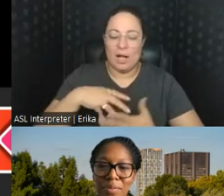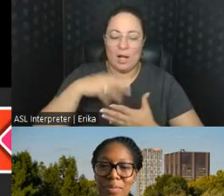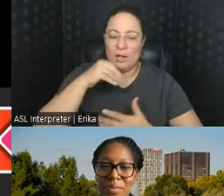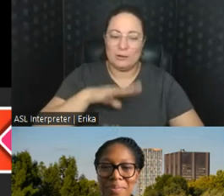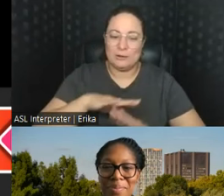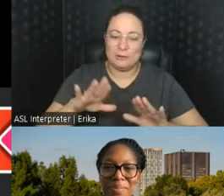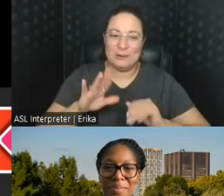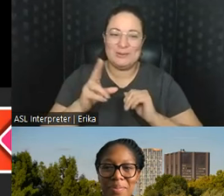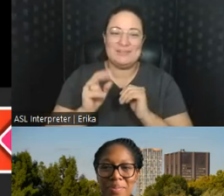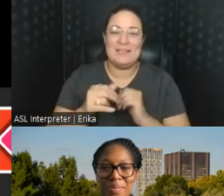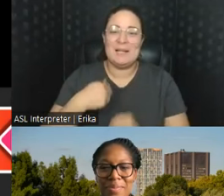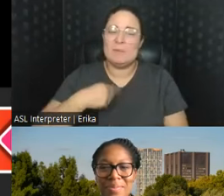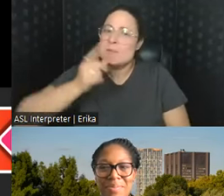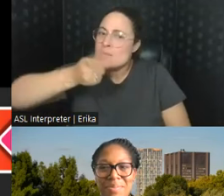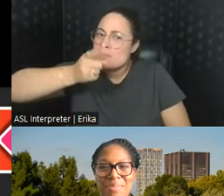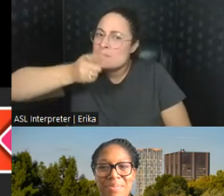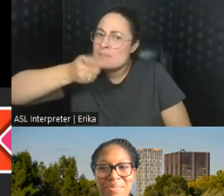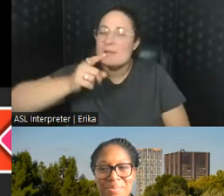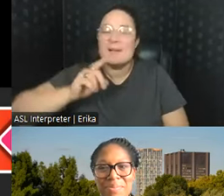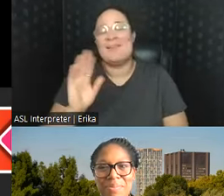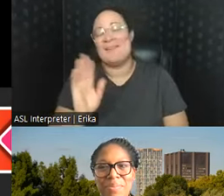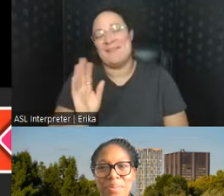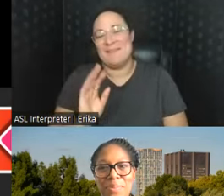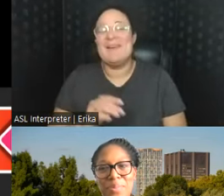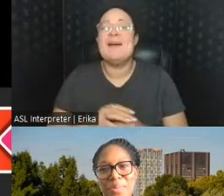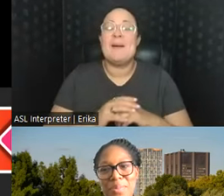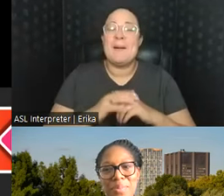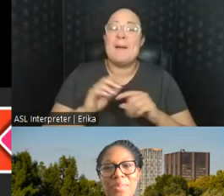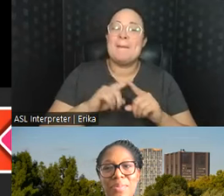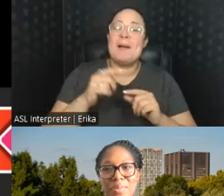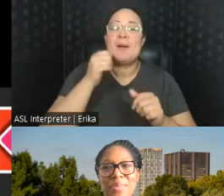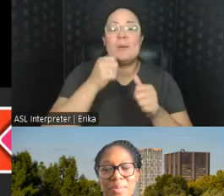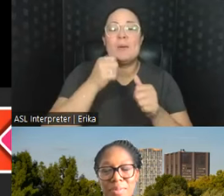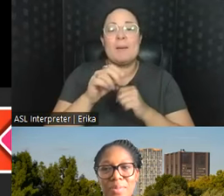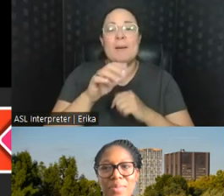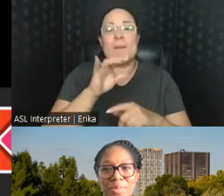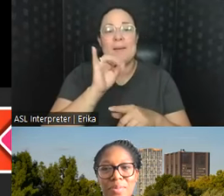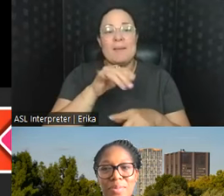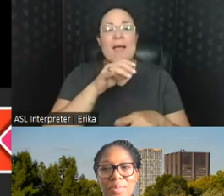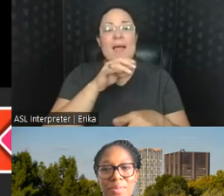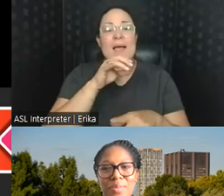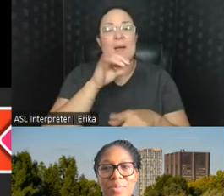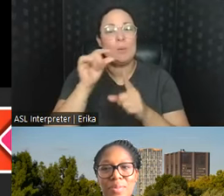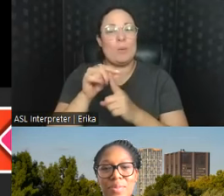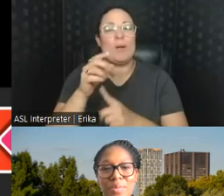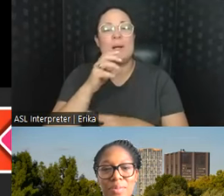wag a finger in anybody's face, but just know that that H word has become a bit passe,